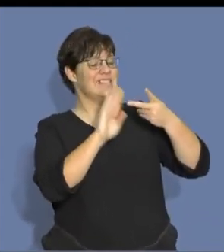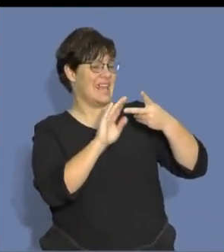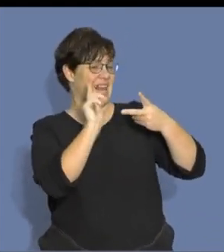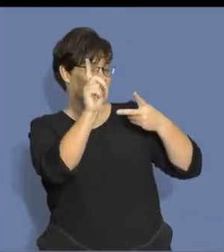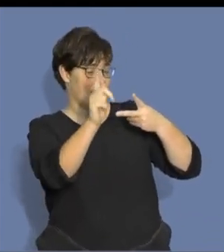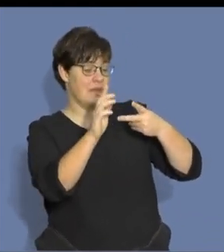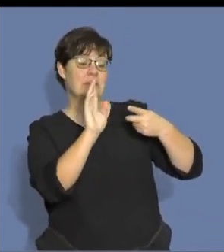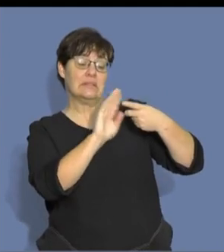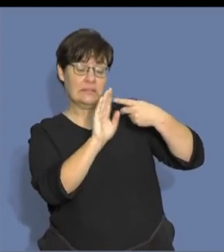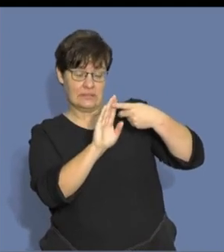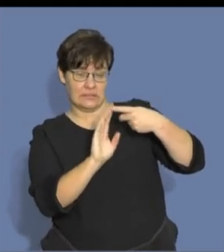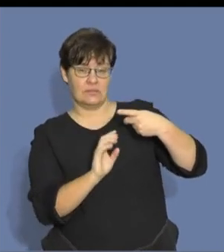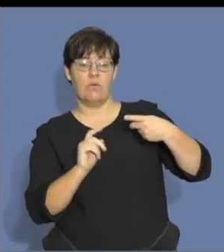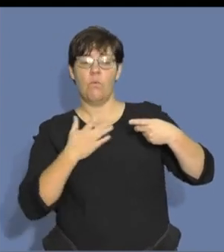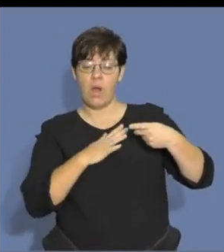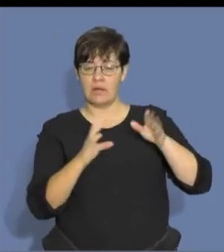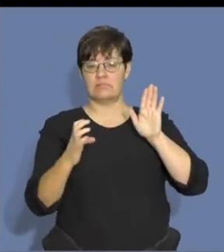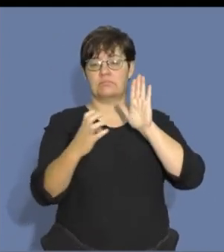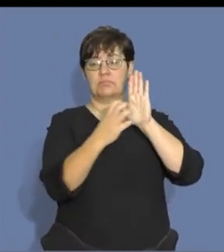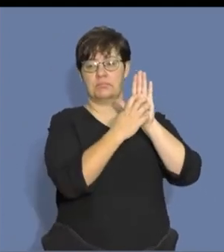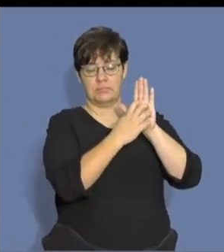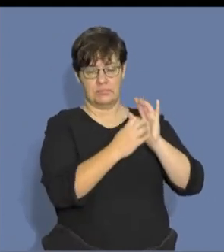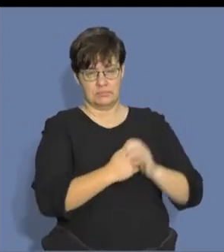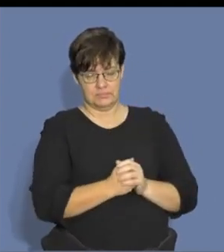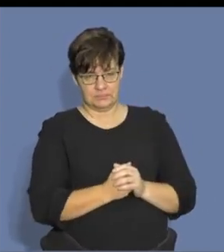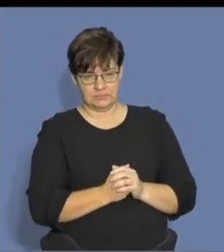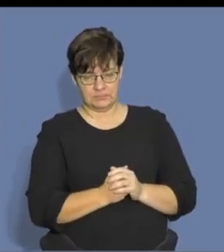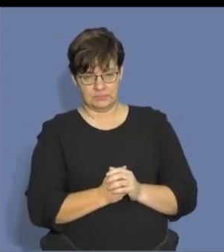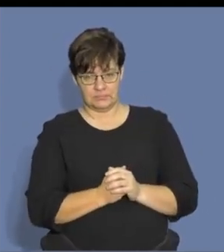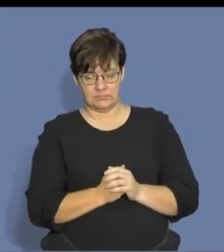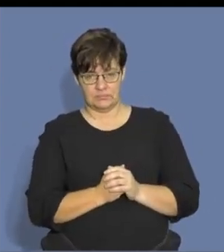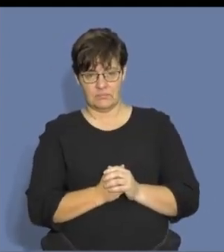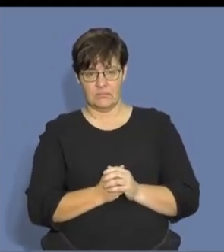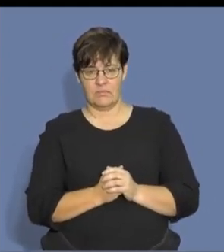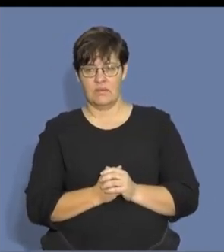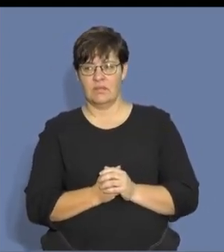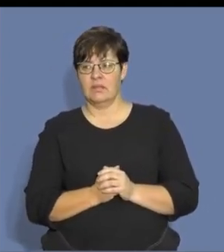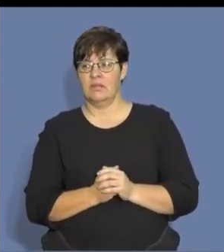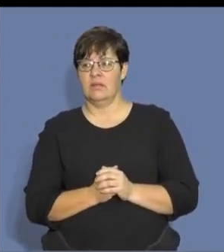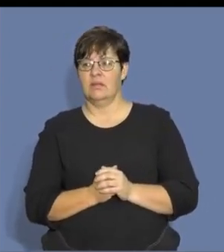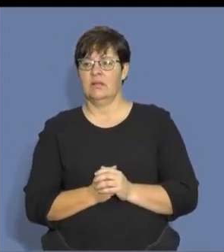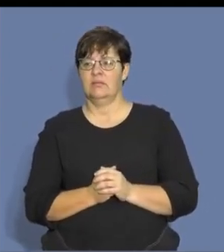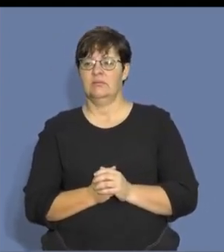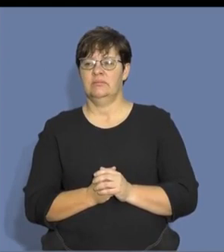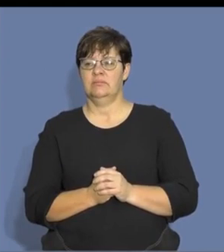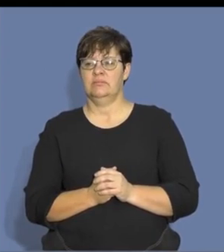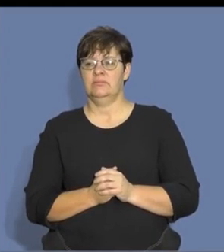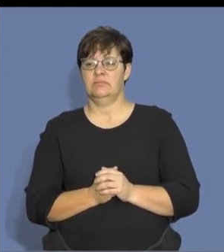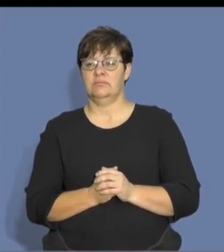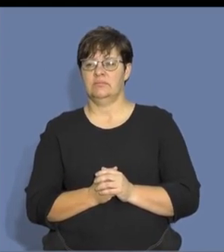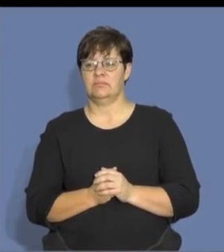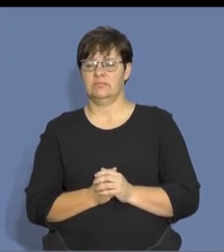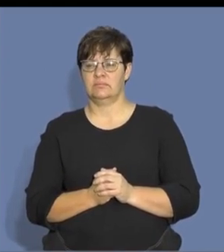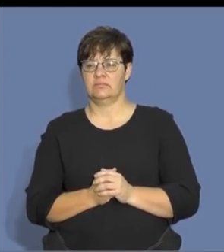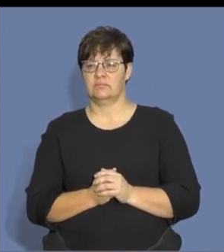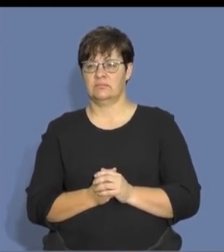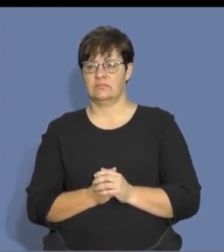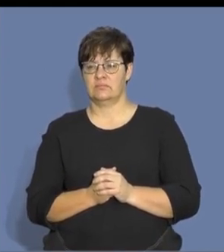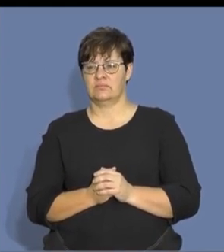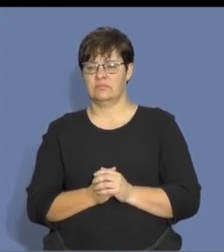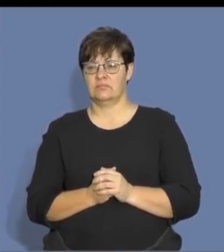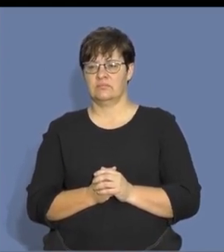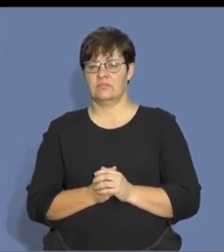they want us to sketch this circle. So our first step is just going to